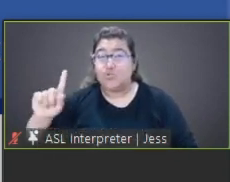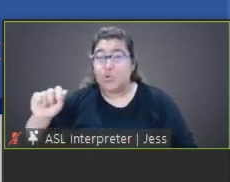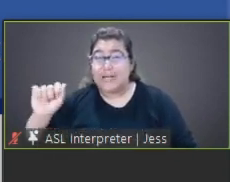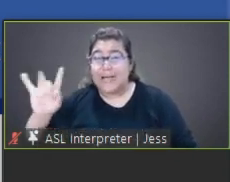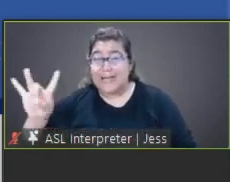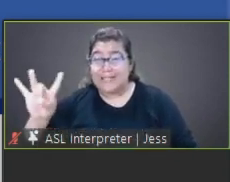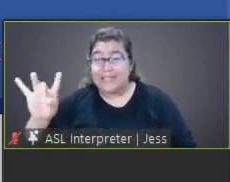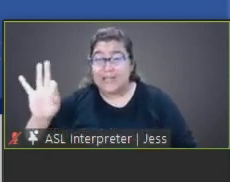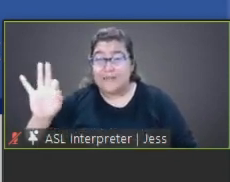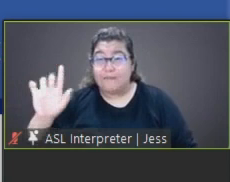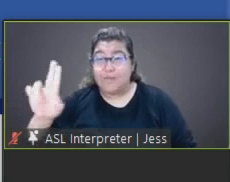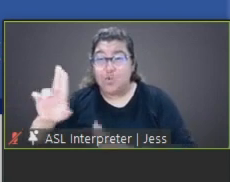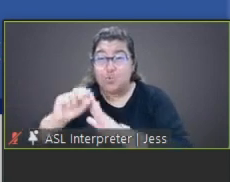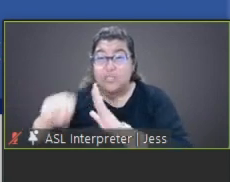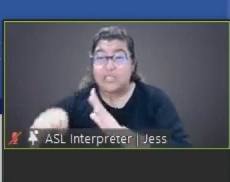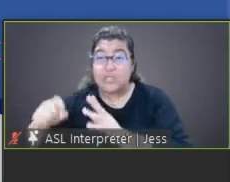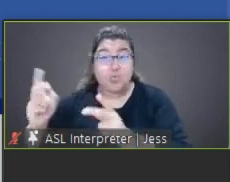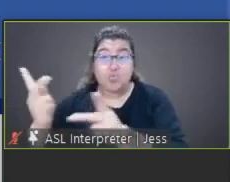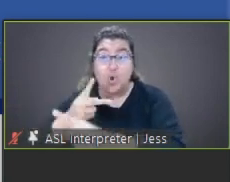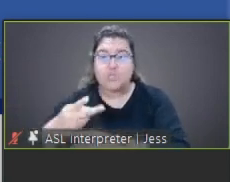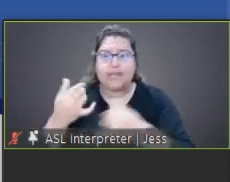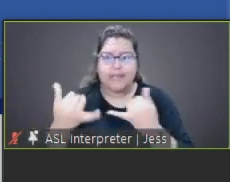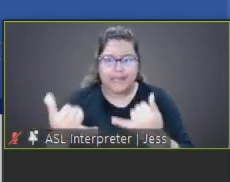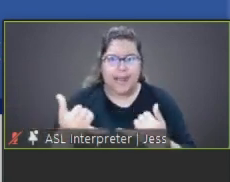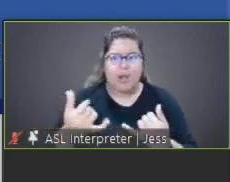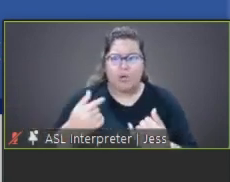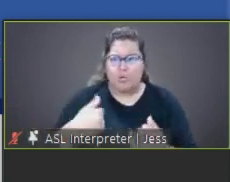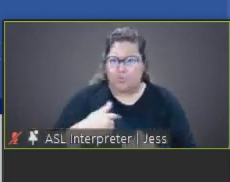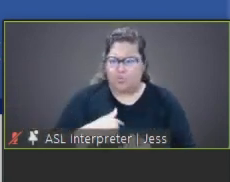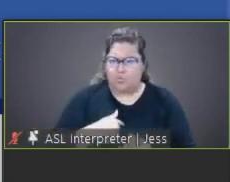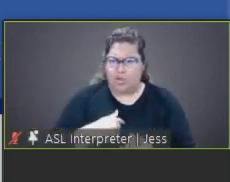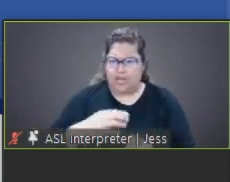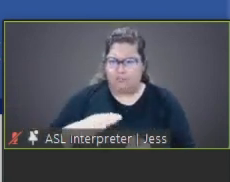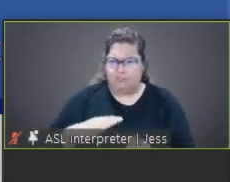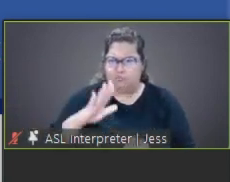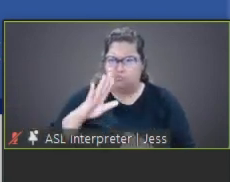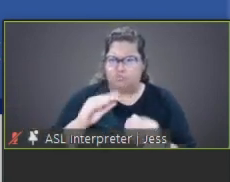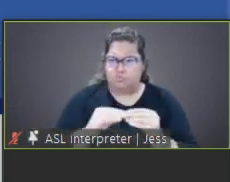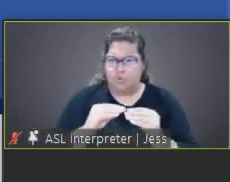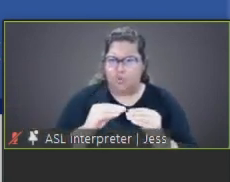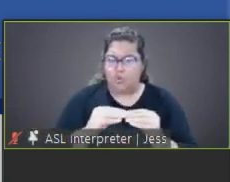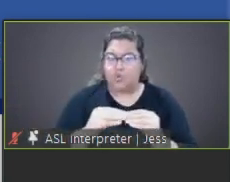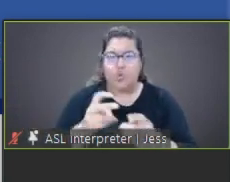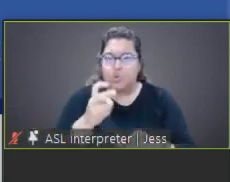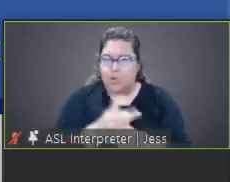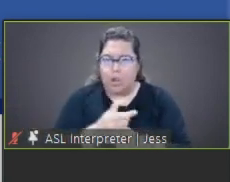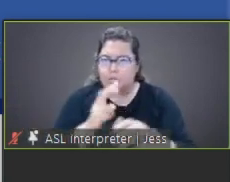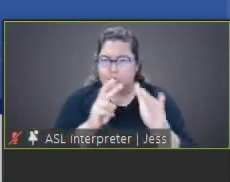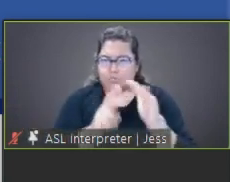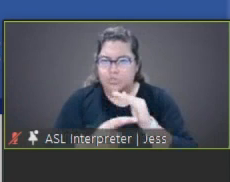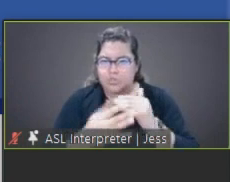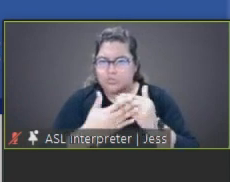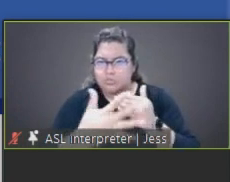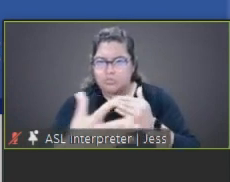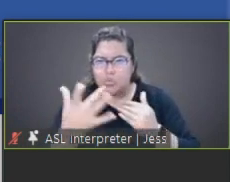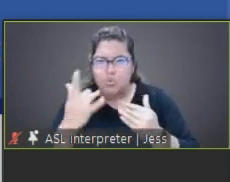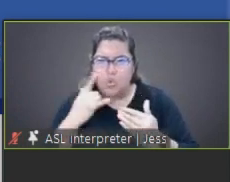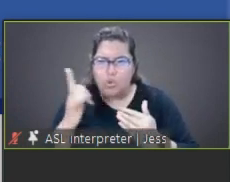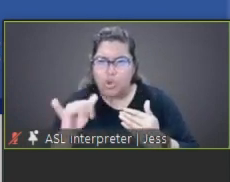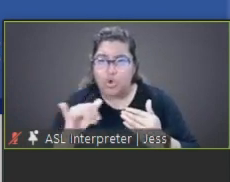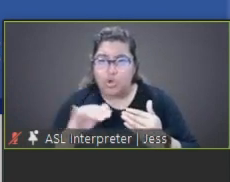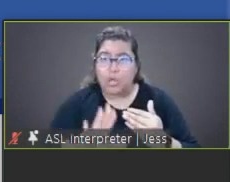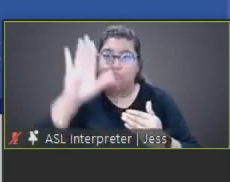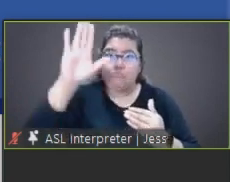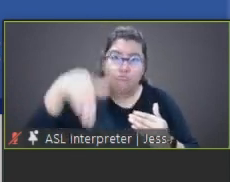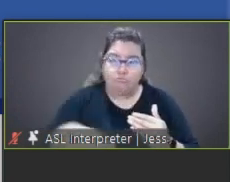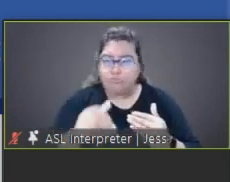season. And difficult to know what the trajectory of influenza-associated hospitalizations is going to be in the weeks to come, but certainly concerning